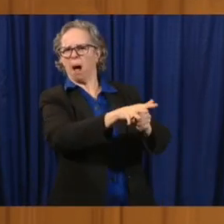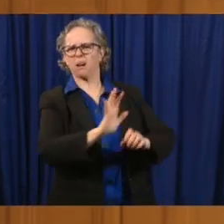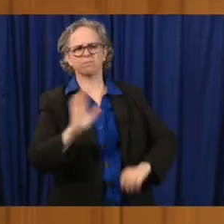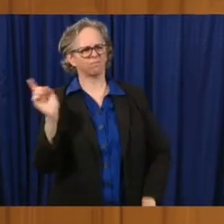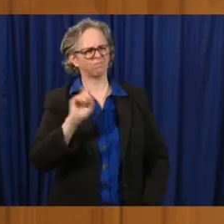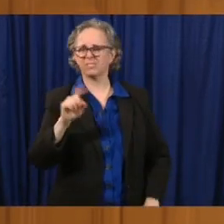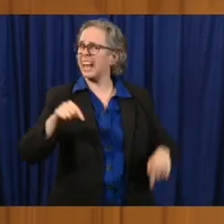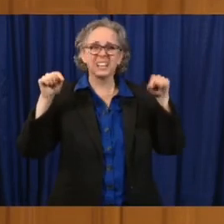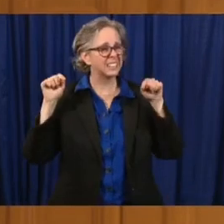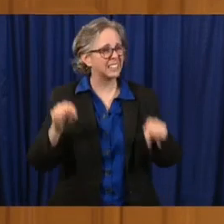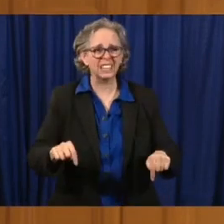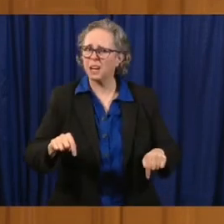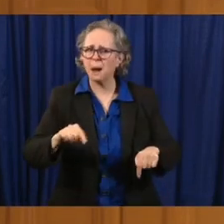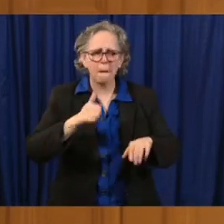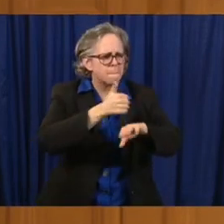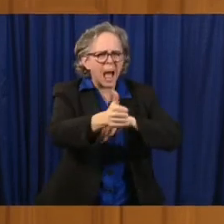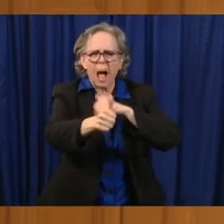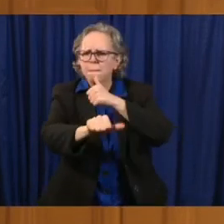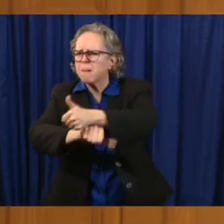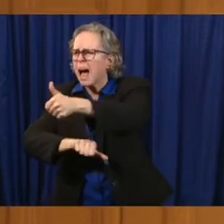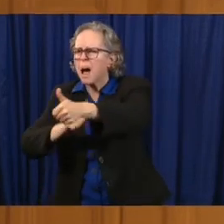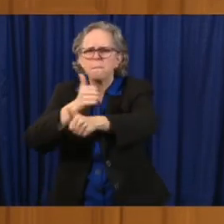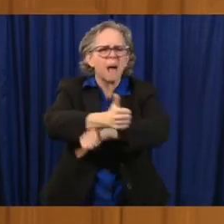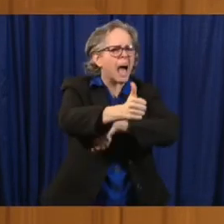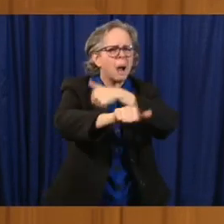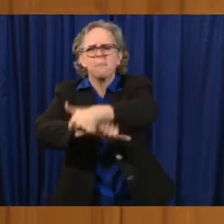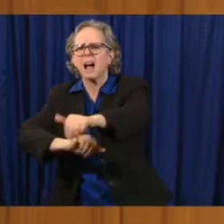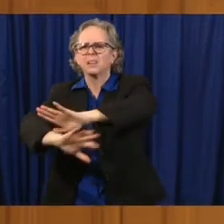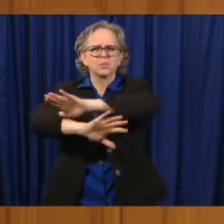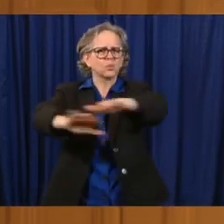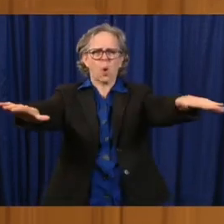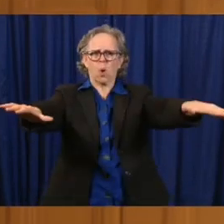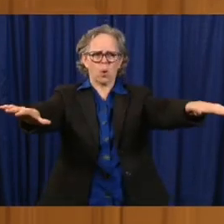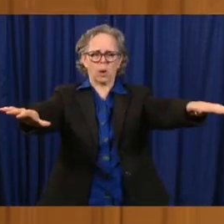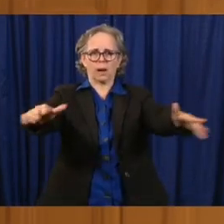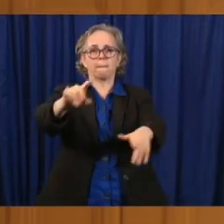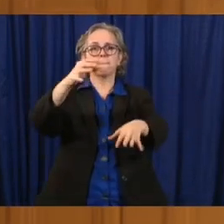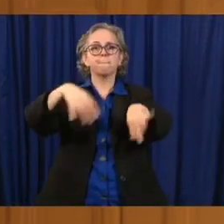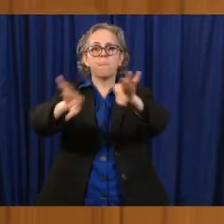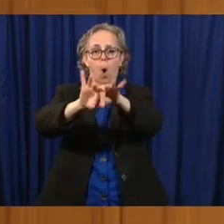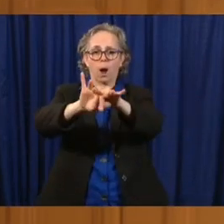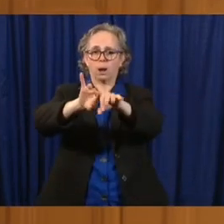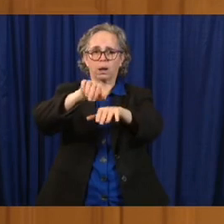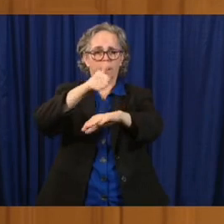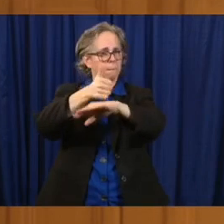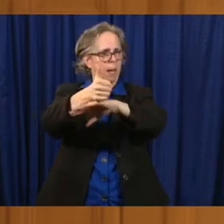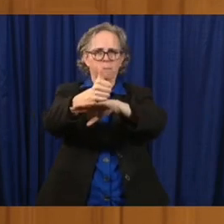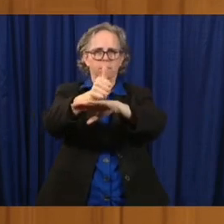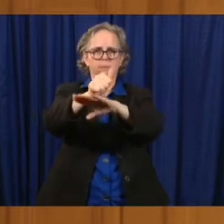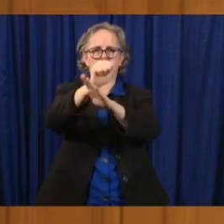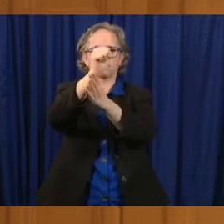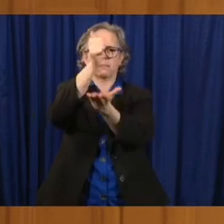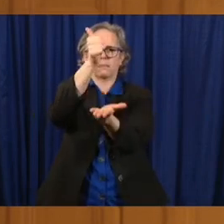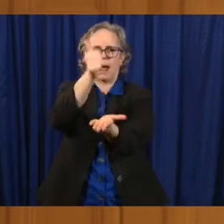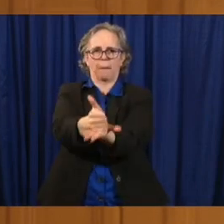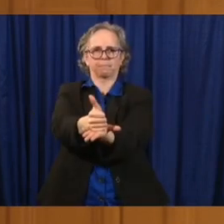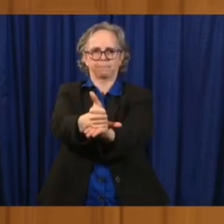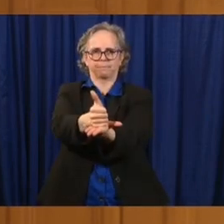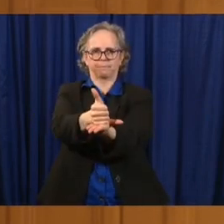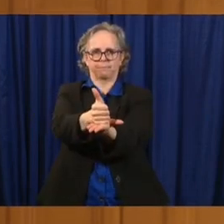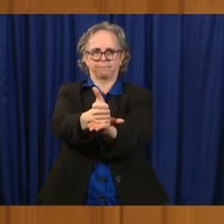get away from that. This is about how do we help game? How do we do more? How do we do better with what we have? And that's